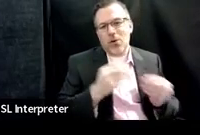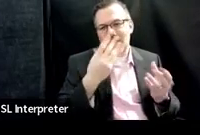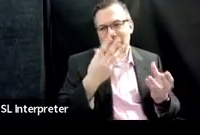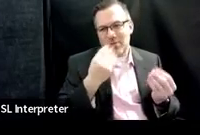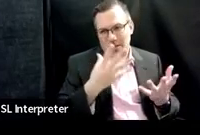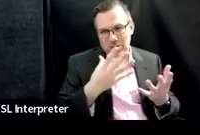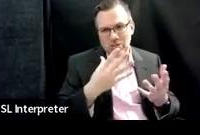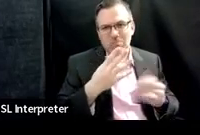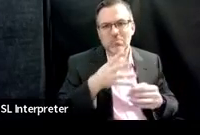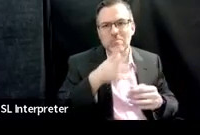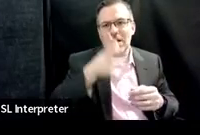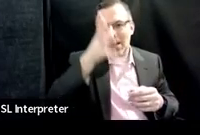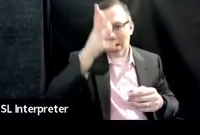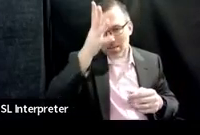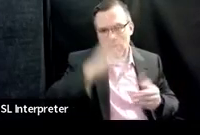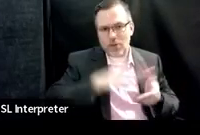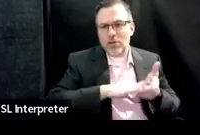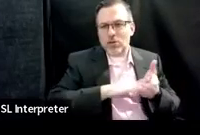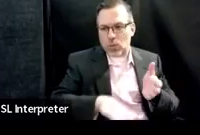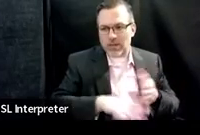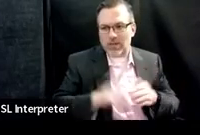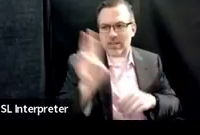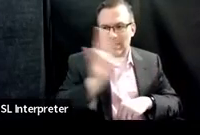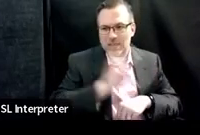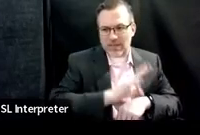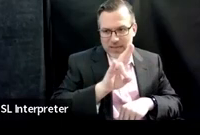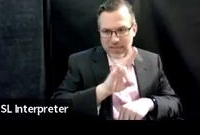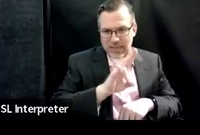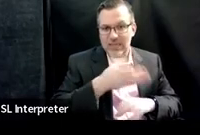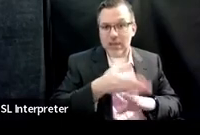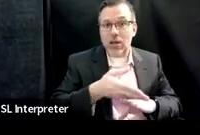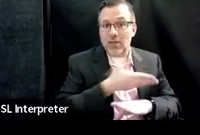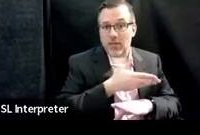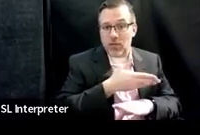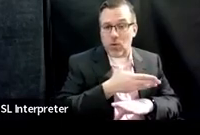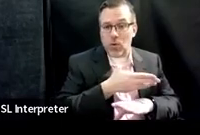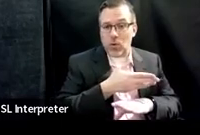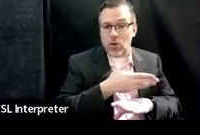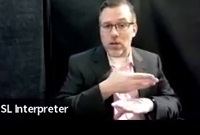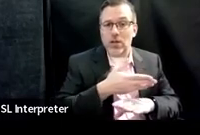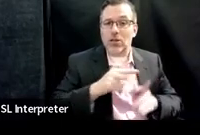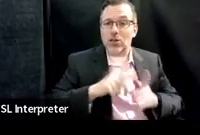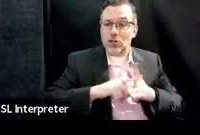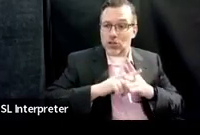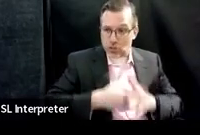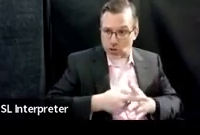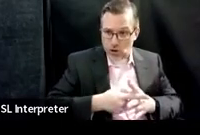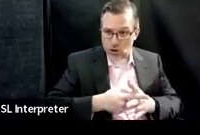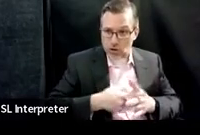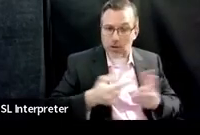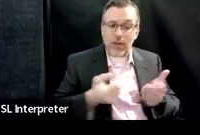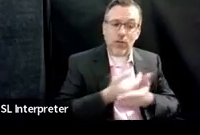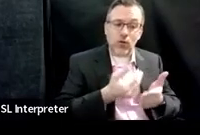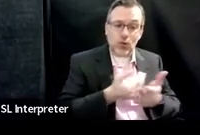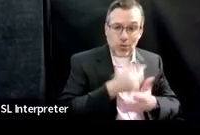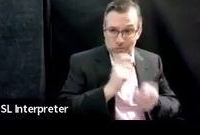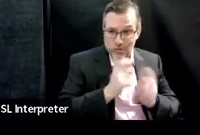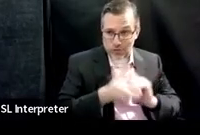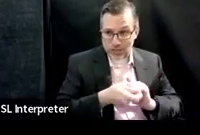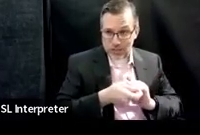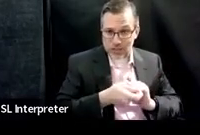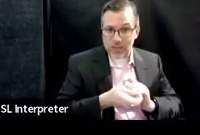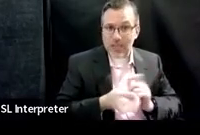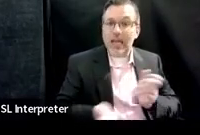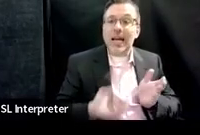parents waiving their 7 days before the implementation of proposed or refused changes. So they have to have those